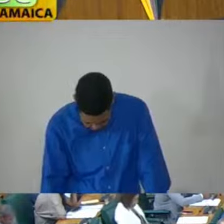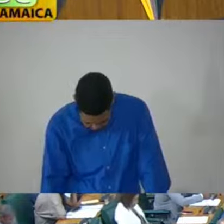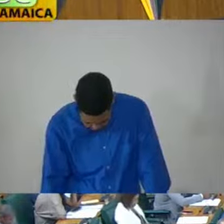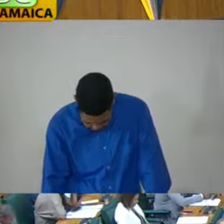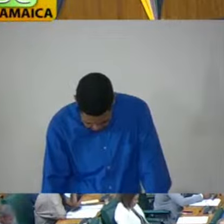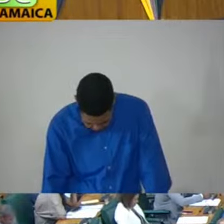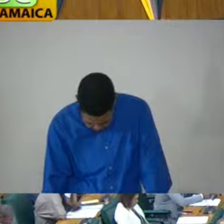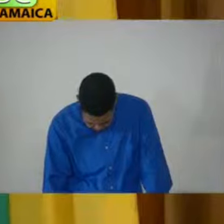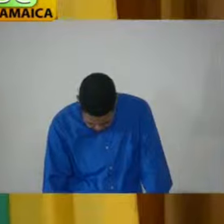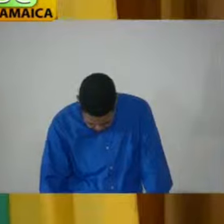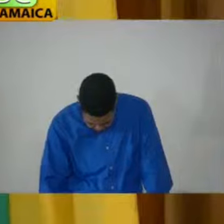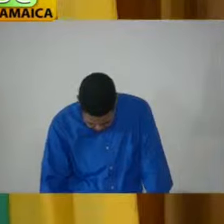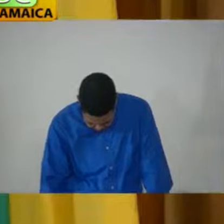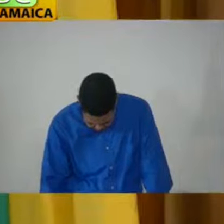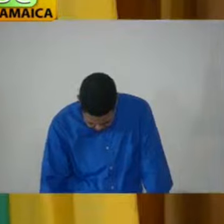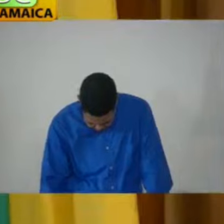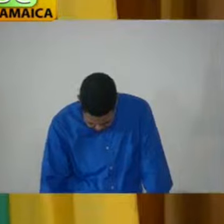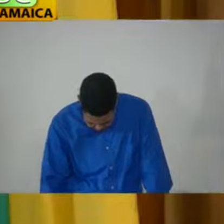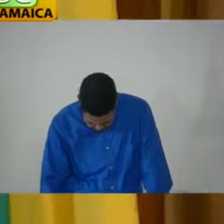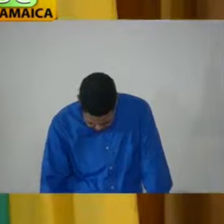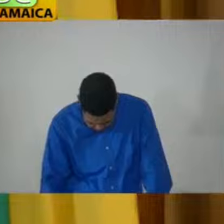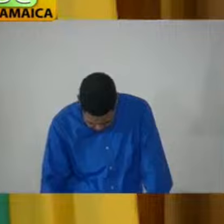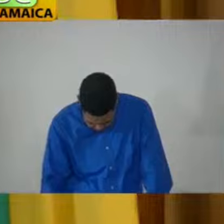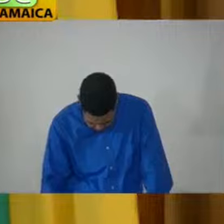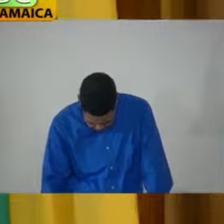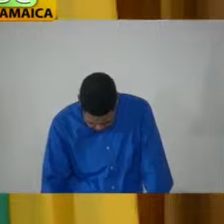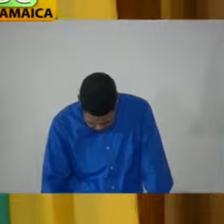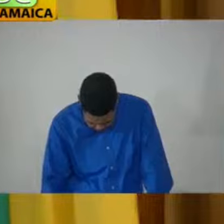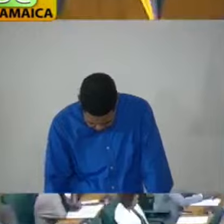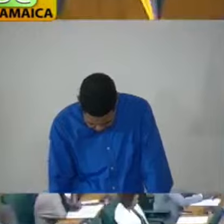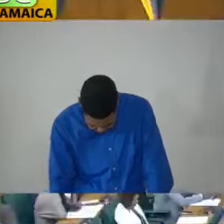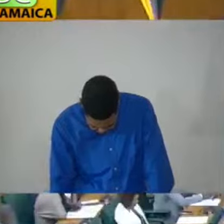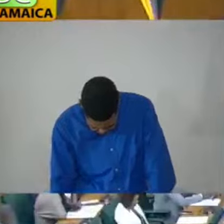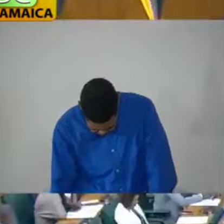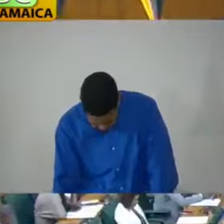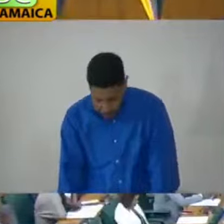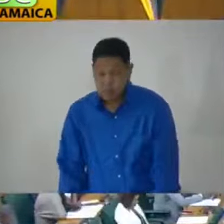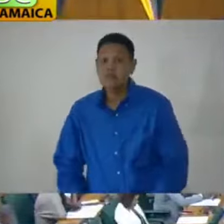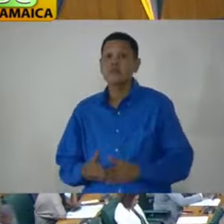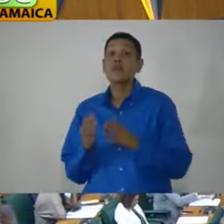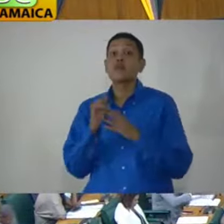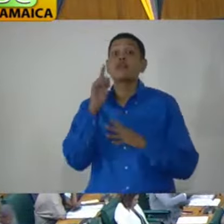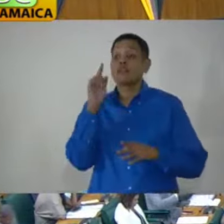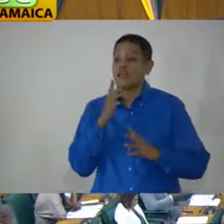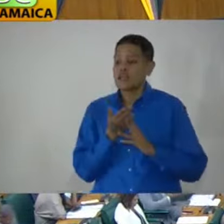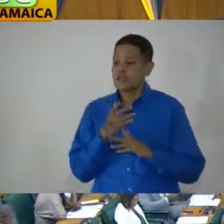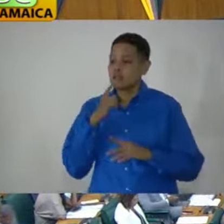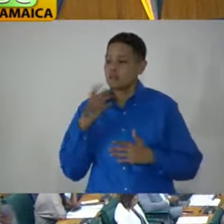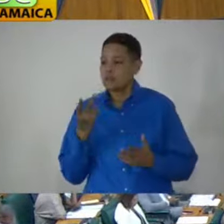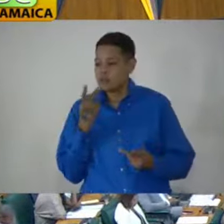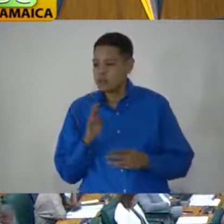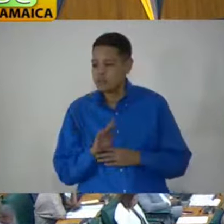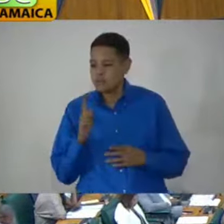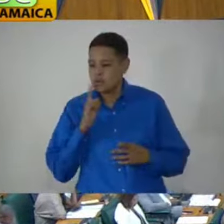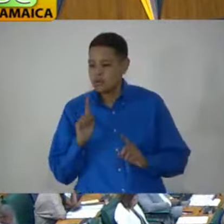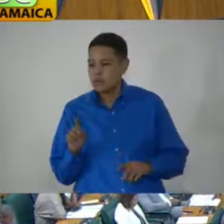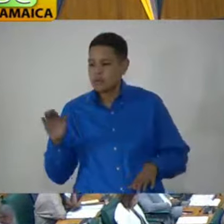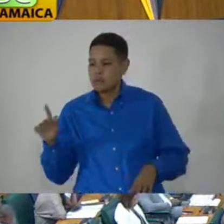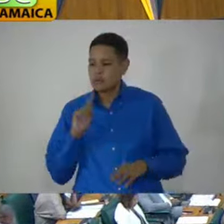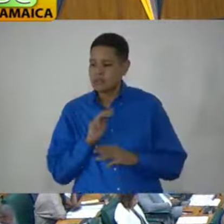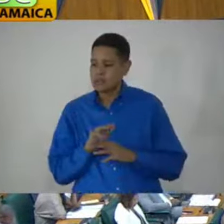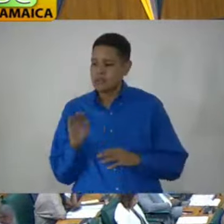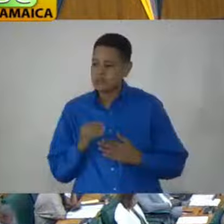House Leader, in the interim, would you be so kind as to go to public business with the order you gave, and then we'll go back to